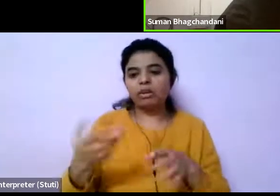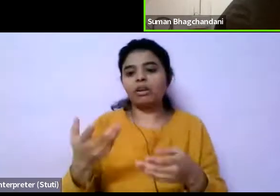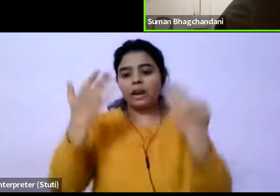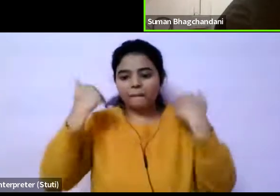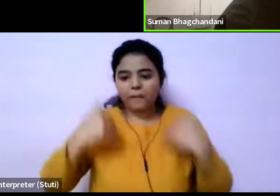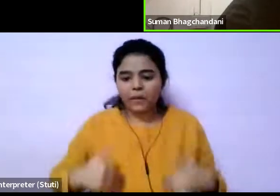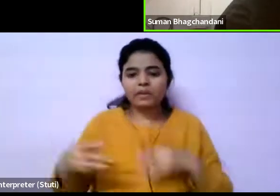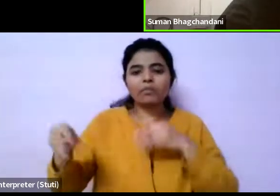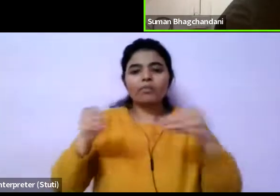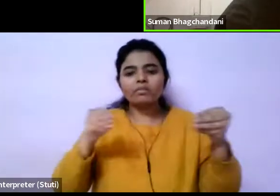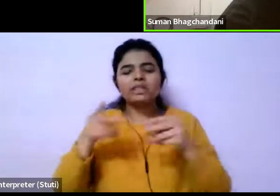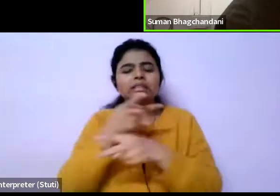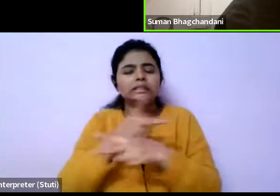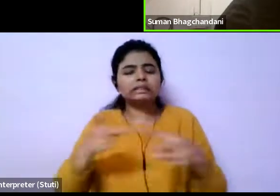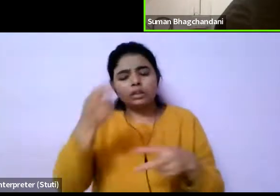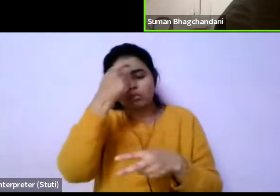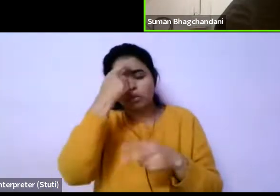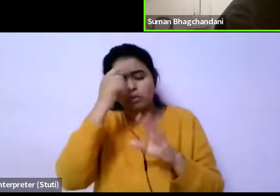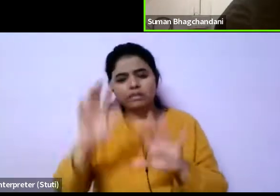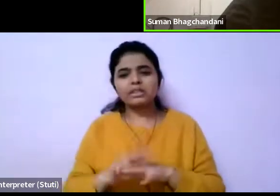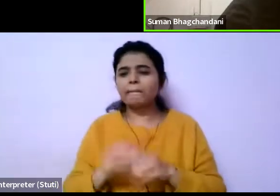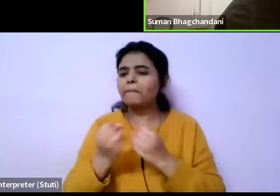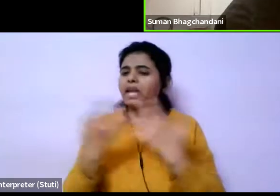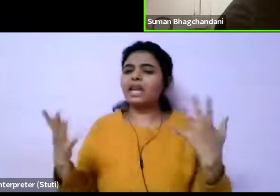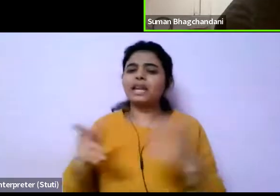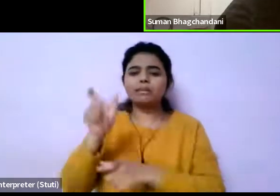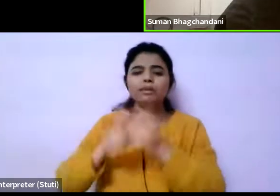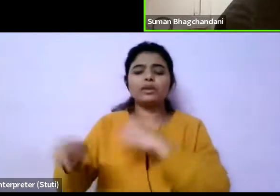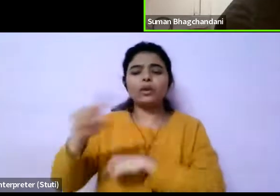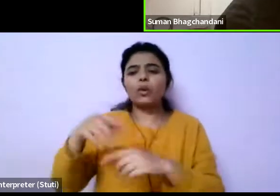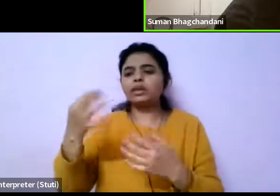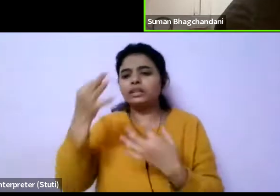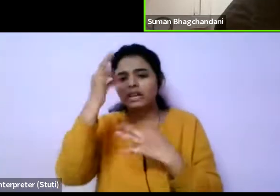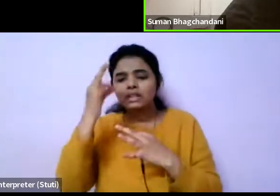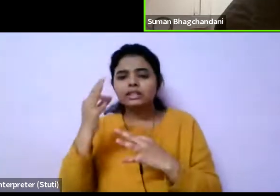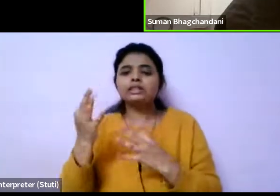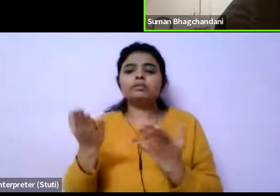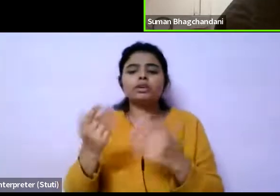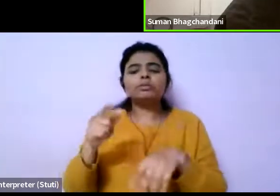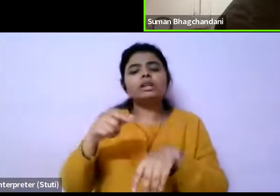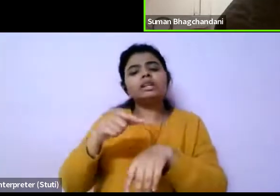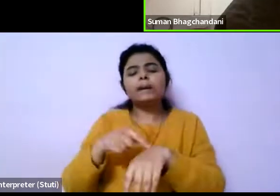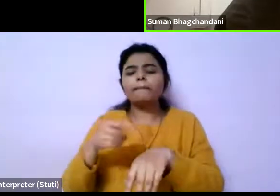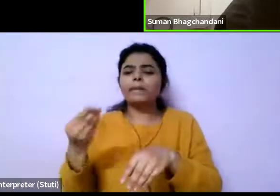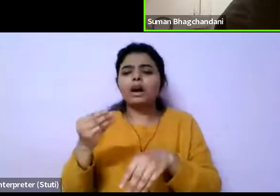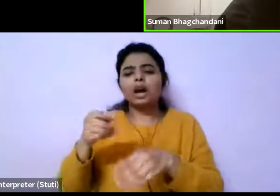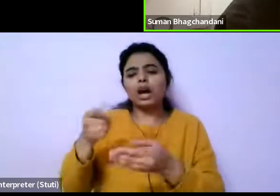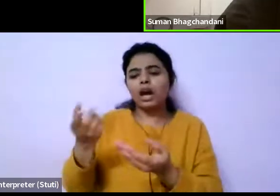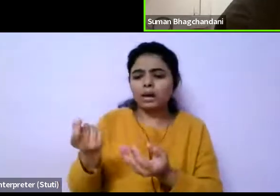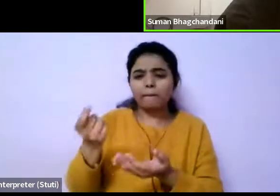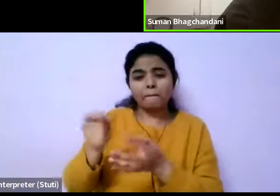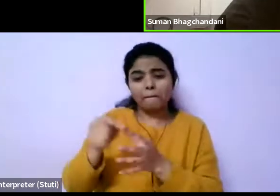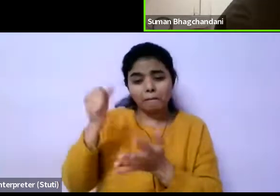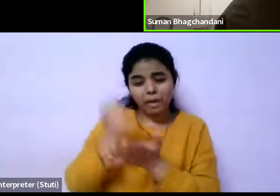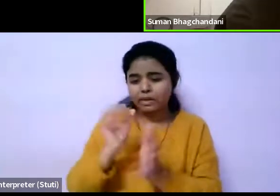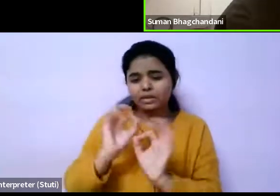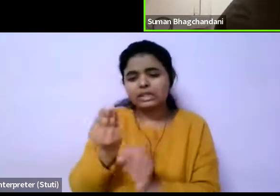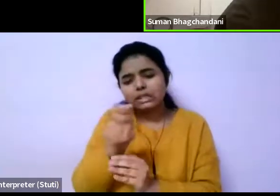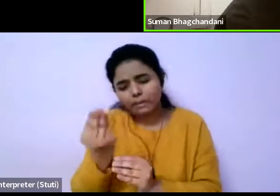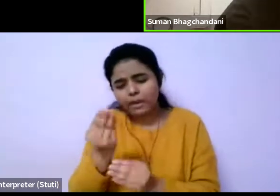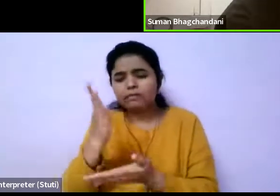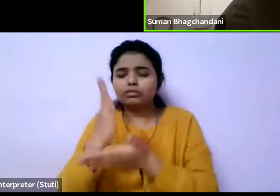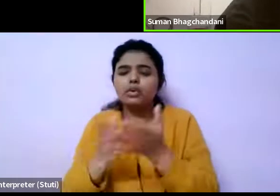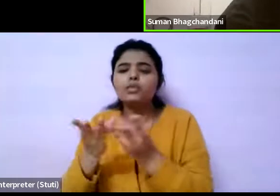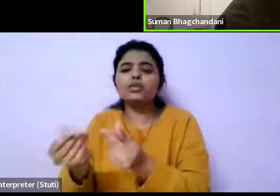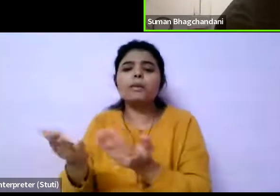with various artists, similar questions about temporary disability were deliberately raised. For instance, Kumudani Lakhia's